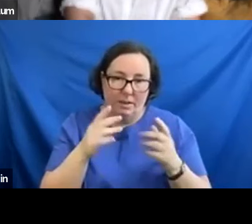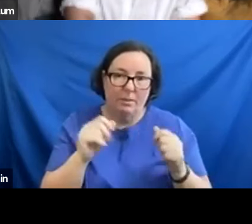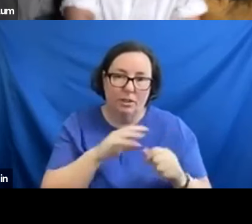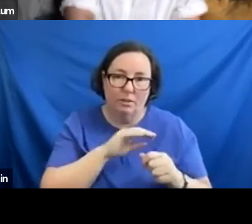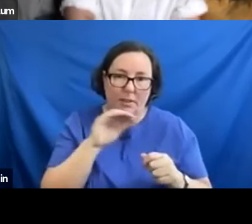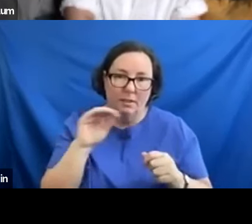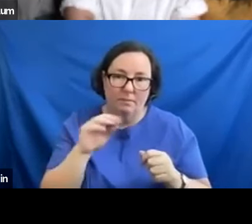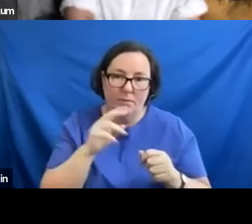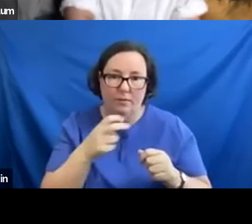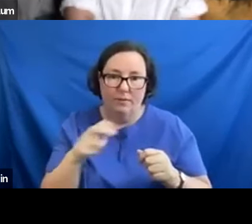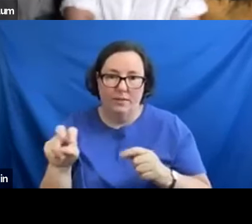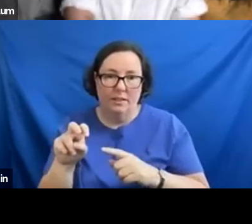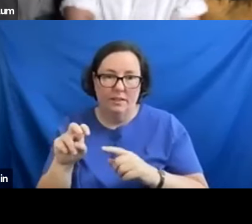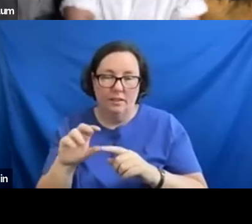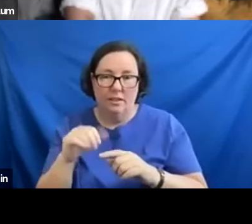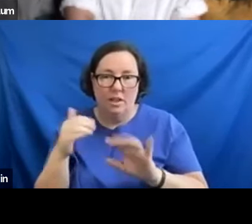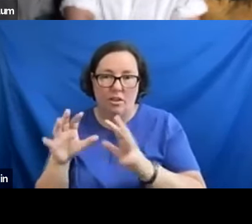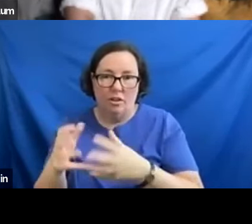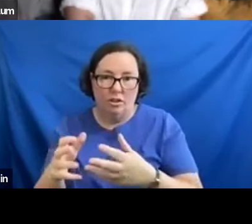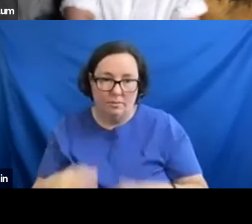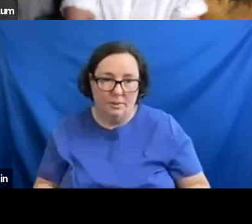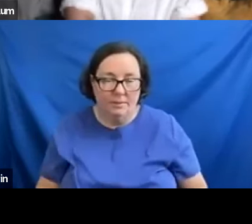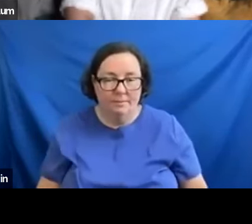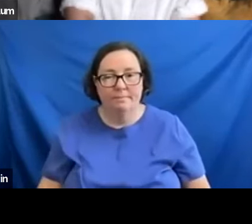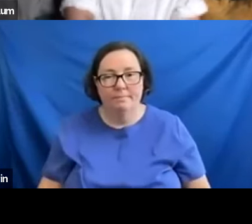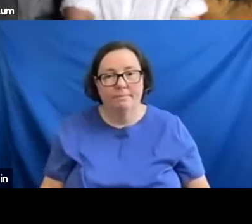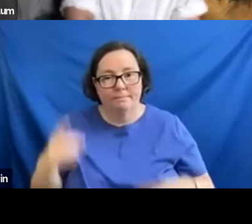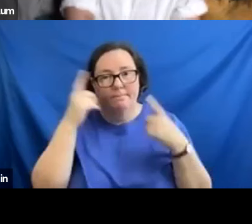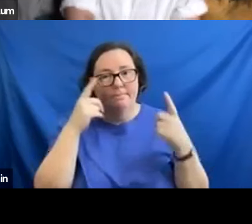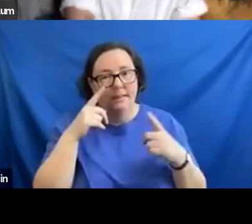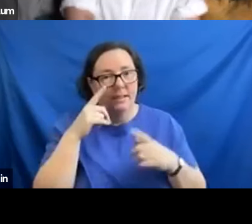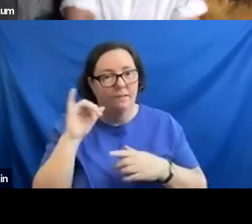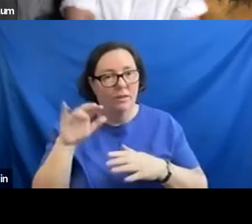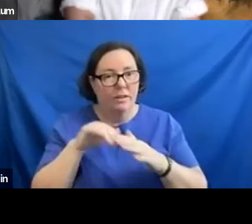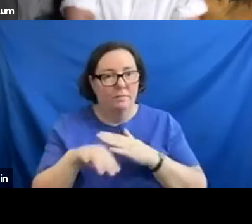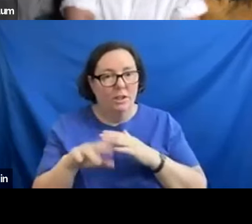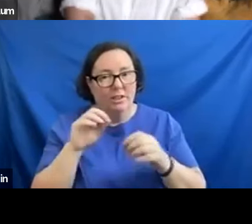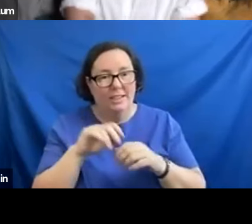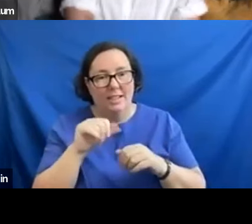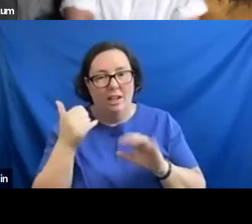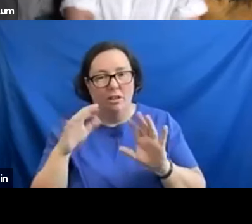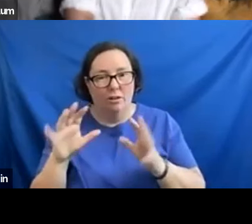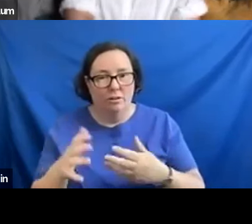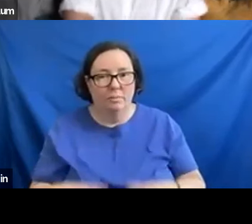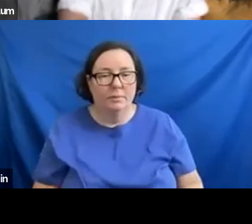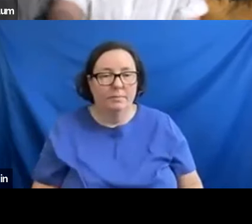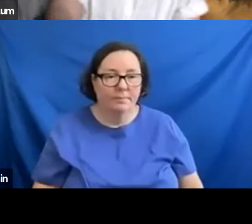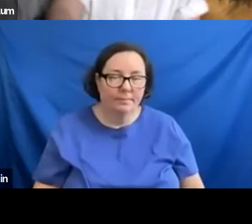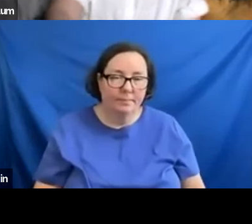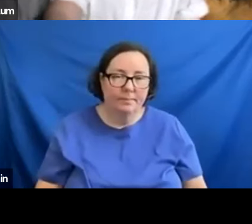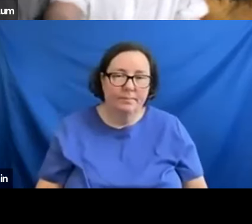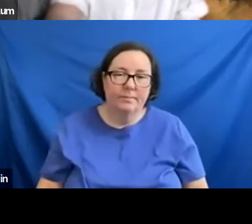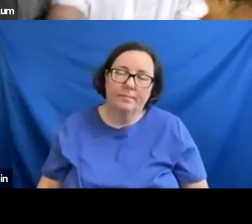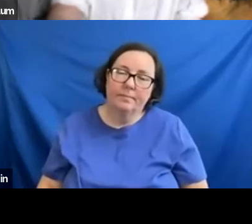moved into another tract and be considered for admissions in another tract.